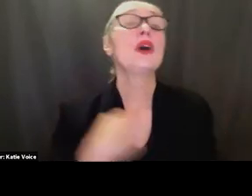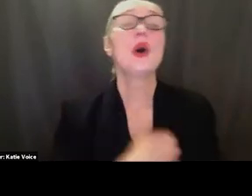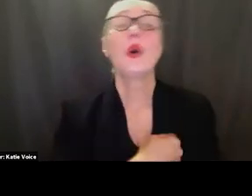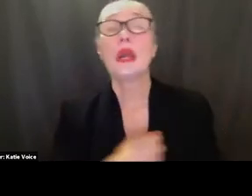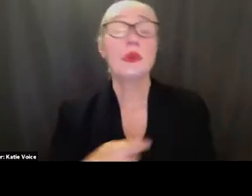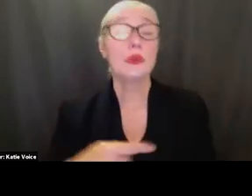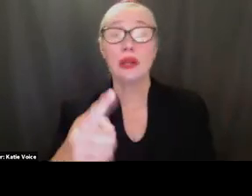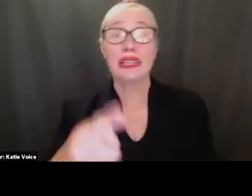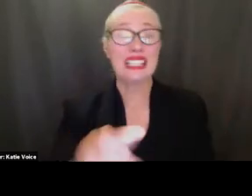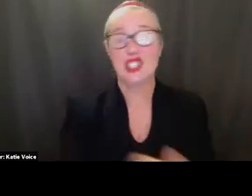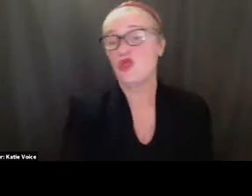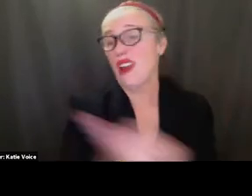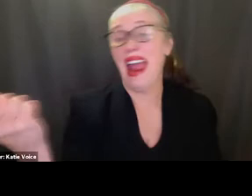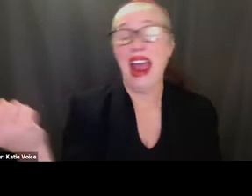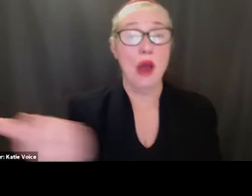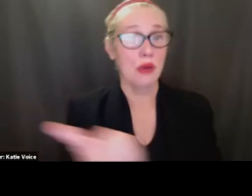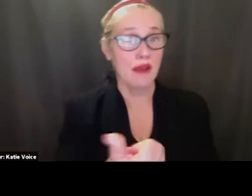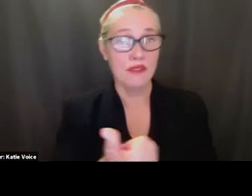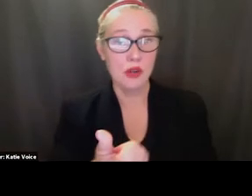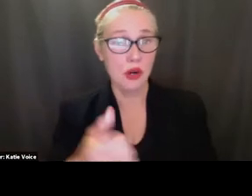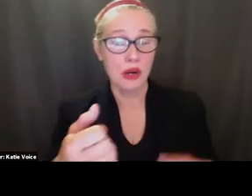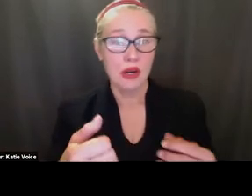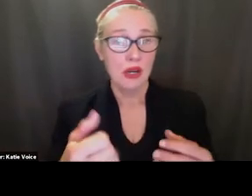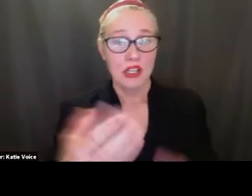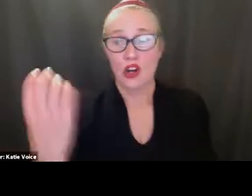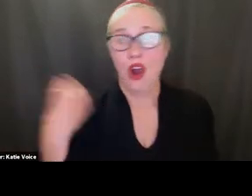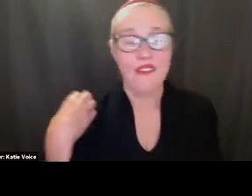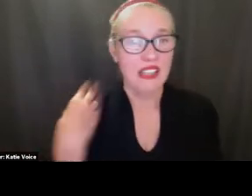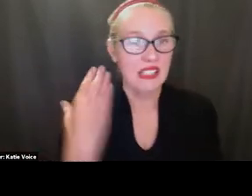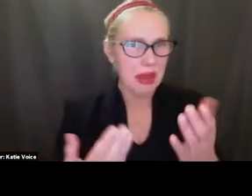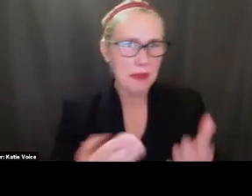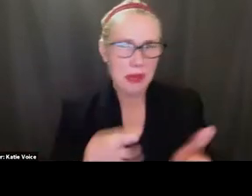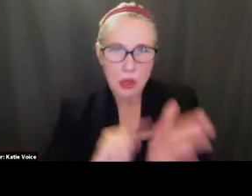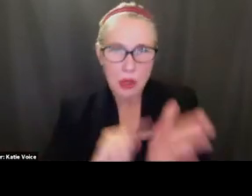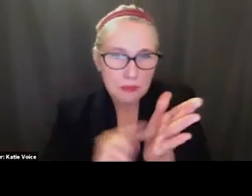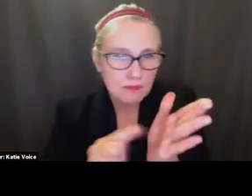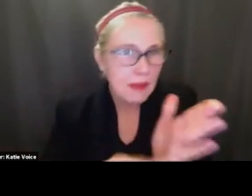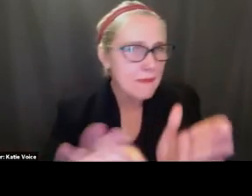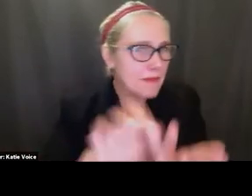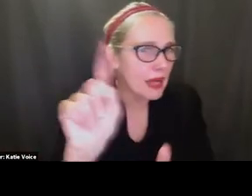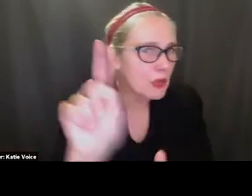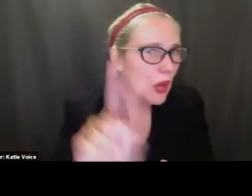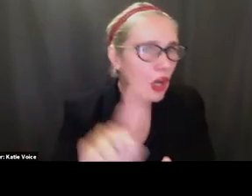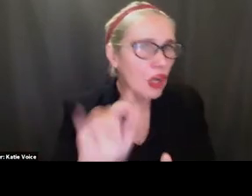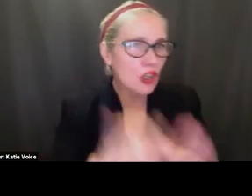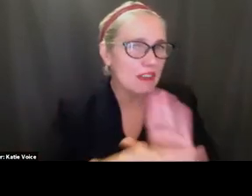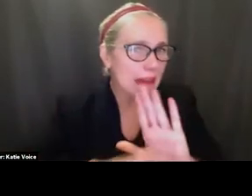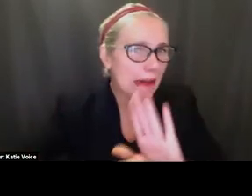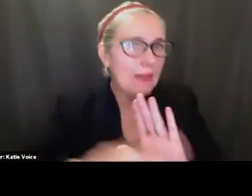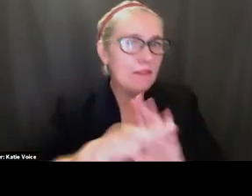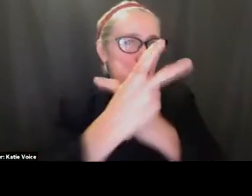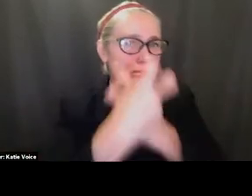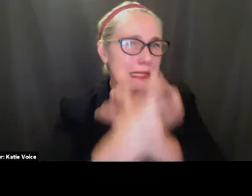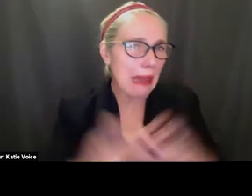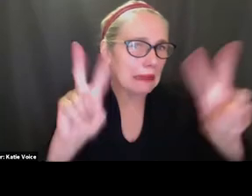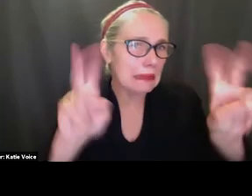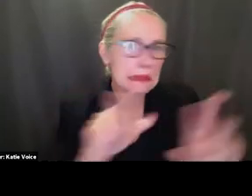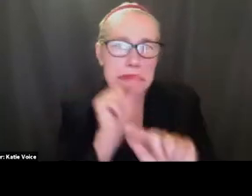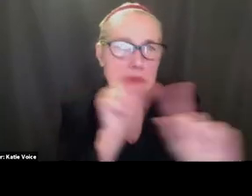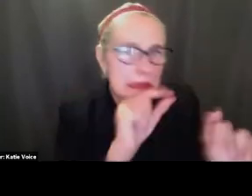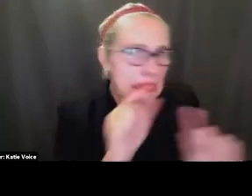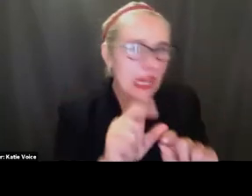in the in the community and find out where really the skeletons are with these these these people they're pushing all this with us for no